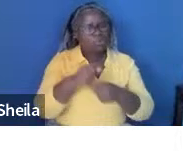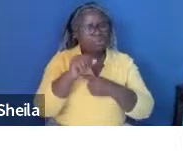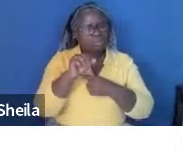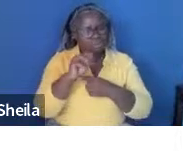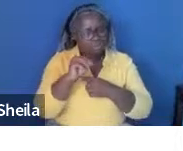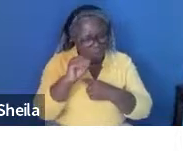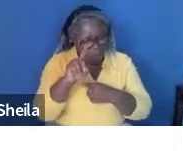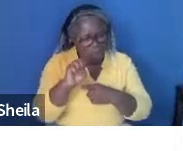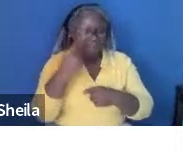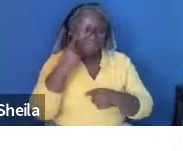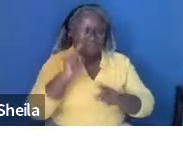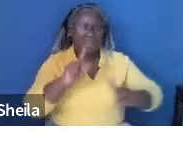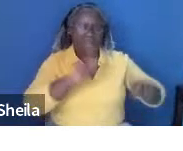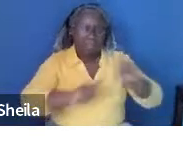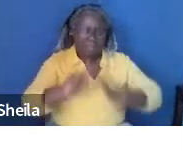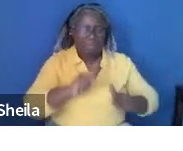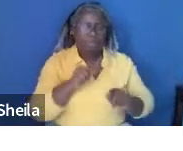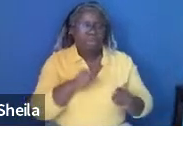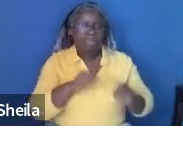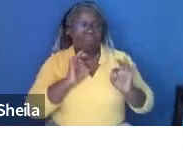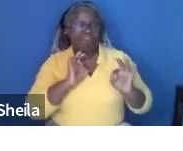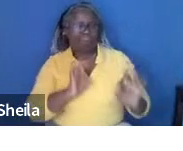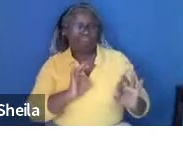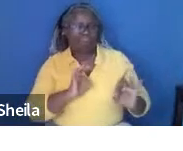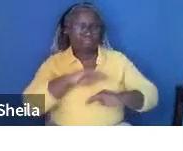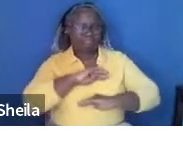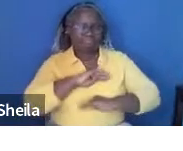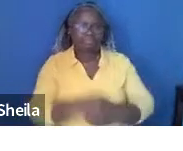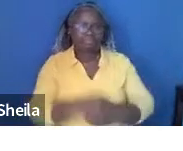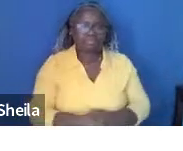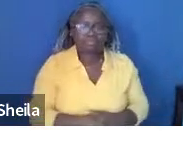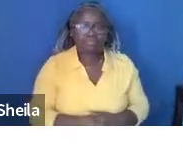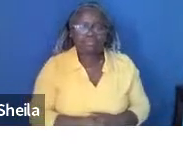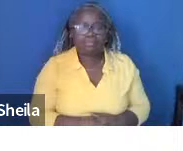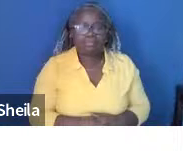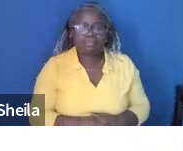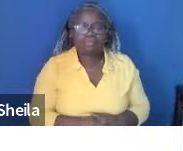So that's that. And